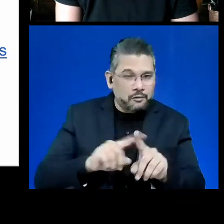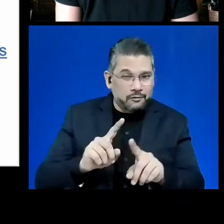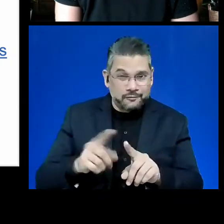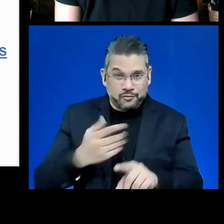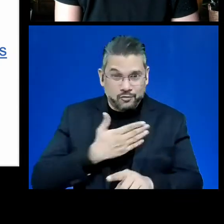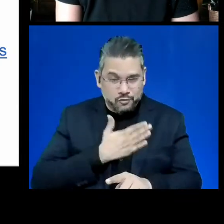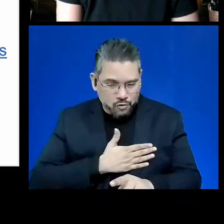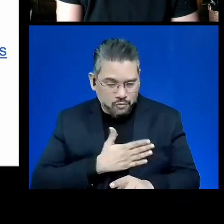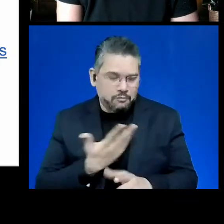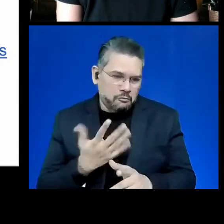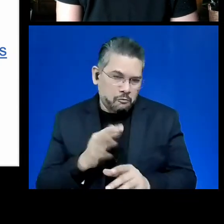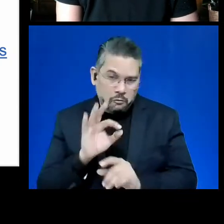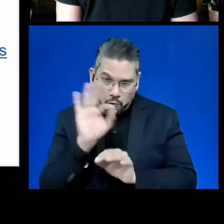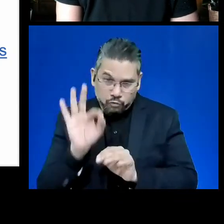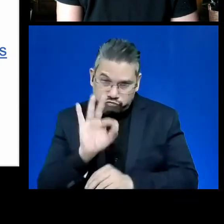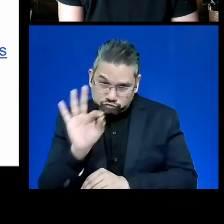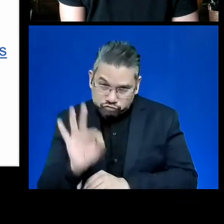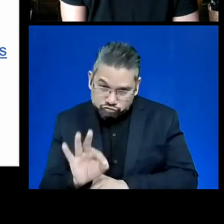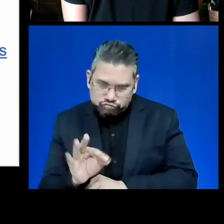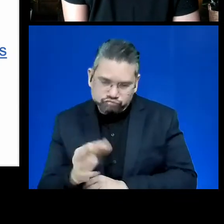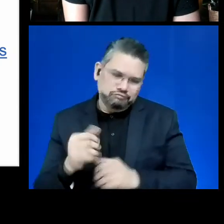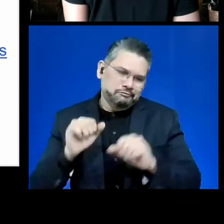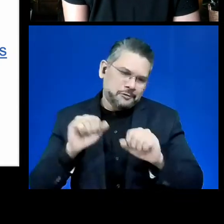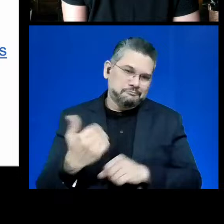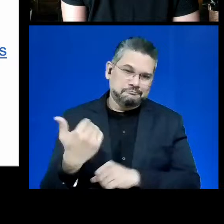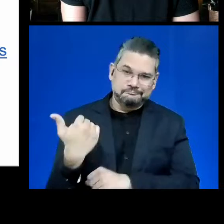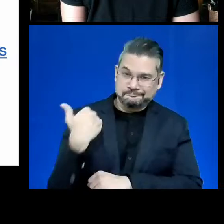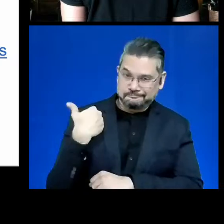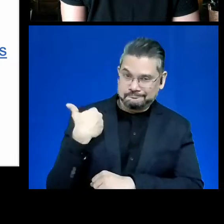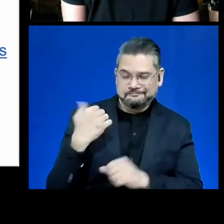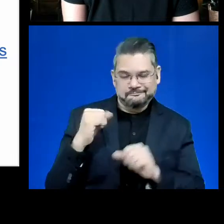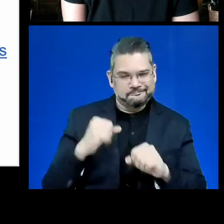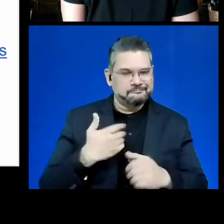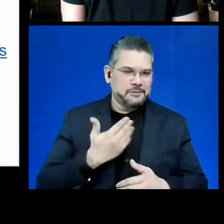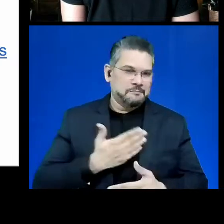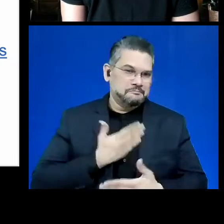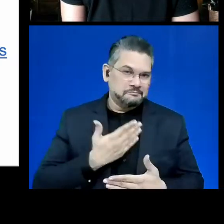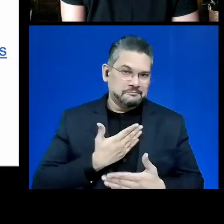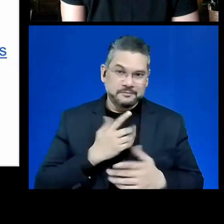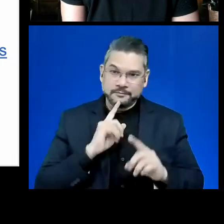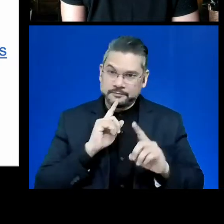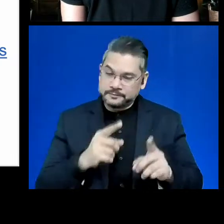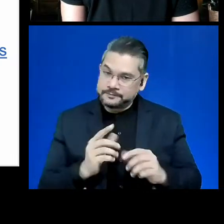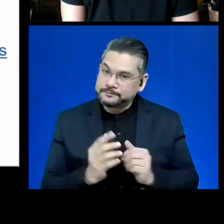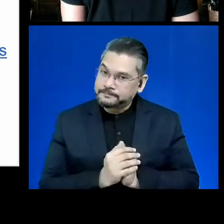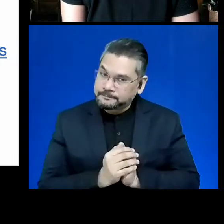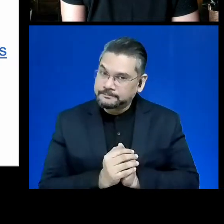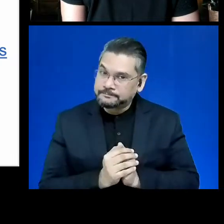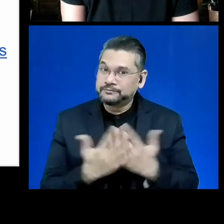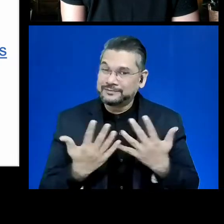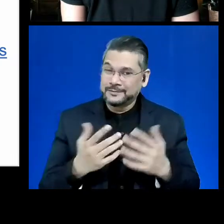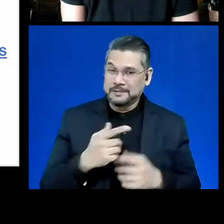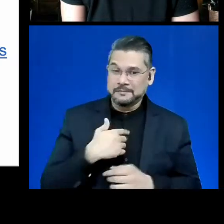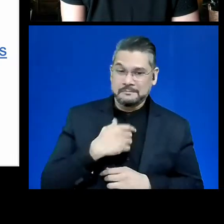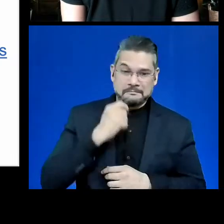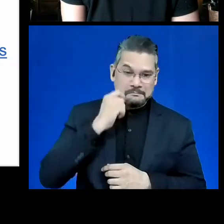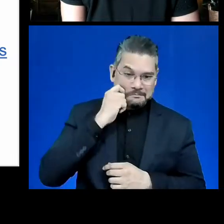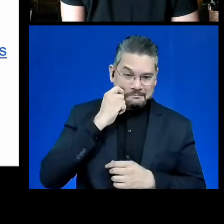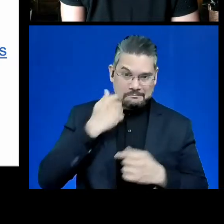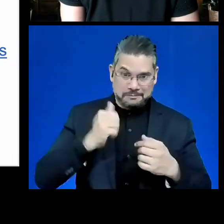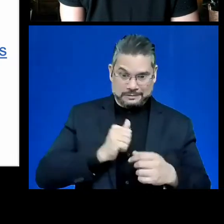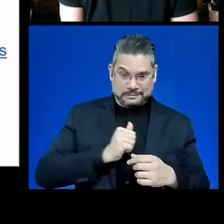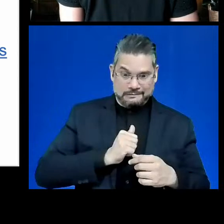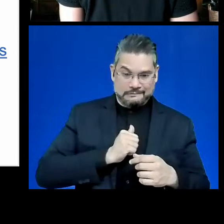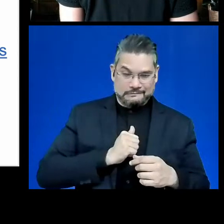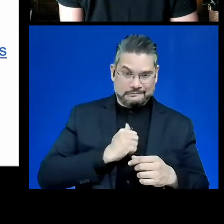you may have. And then lastly, I would say, manual testing isn't meant to be something, that we look at as,